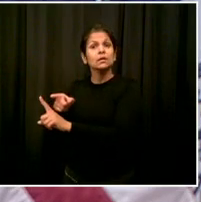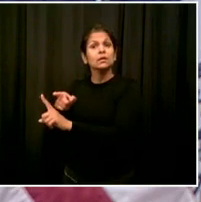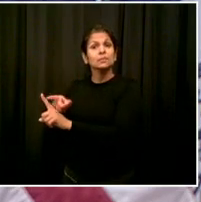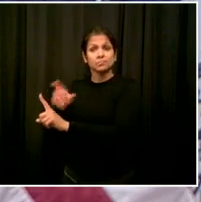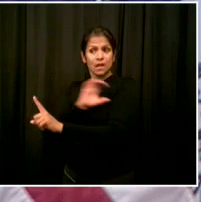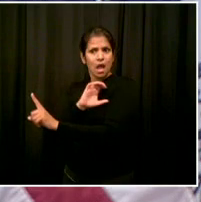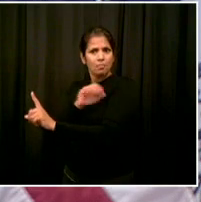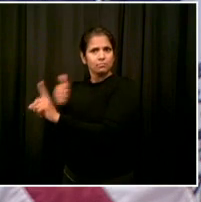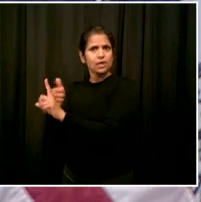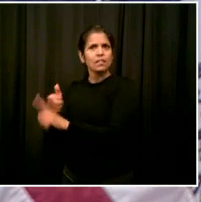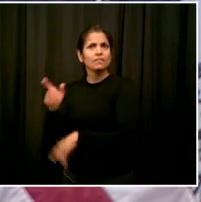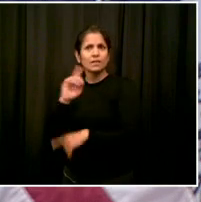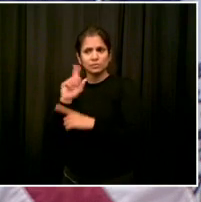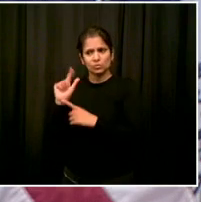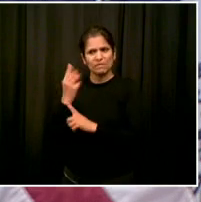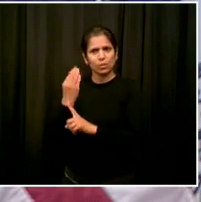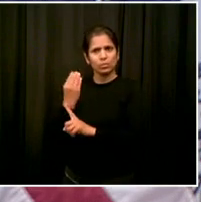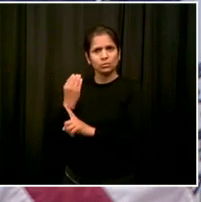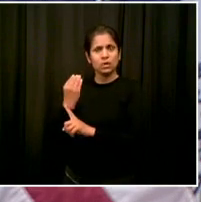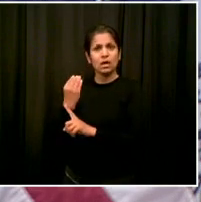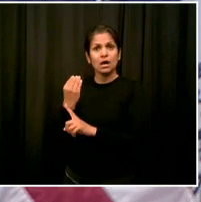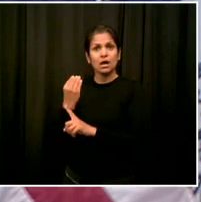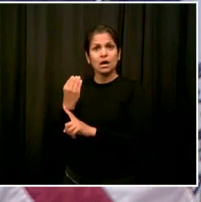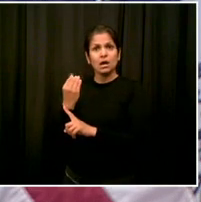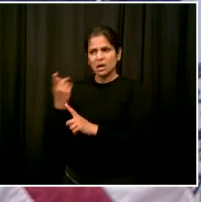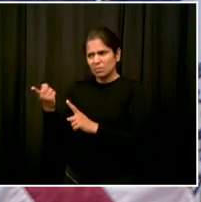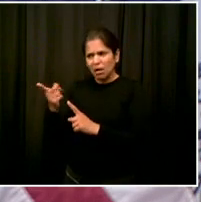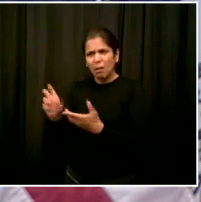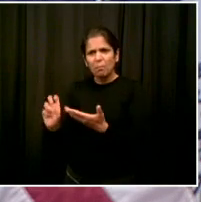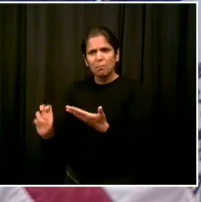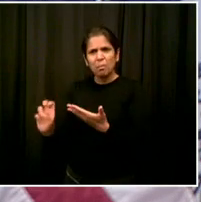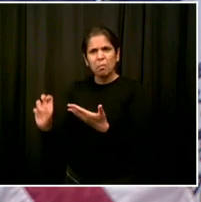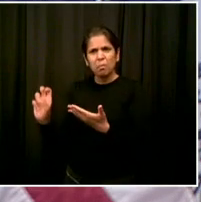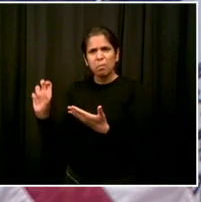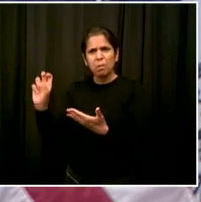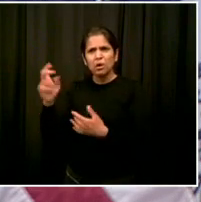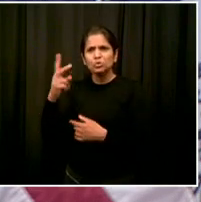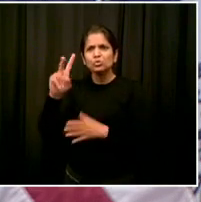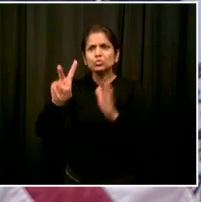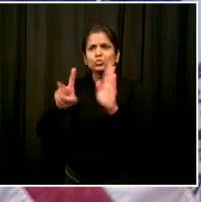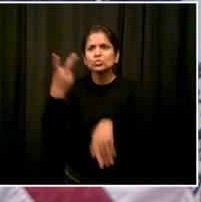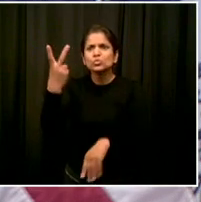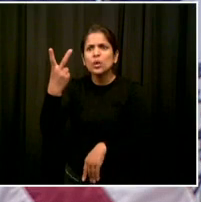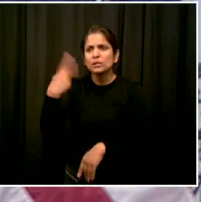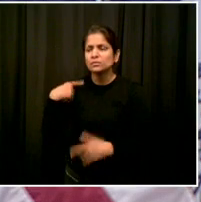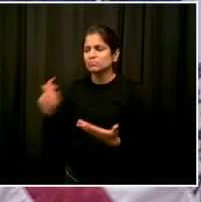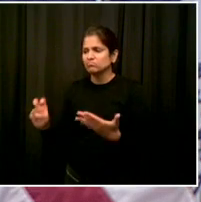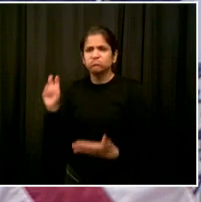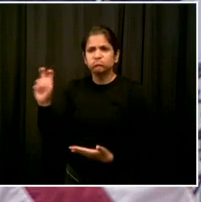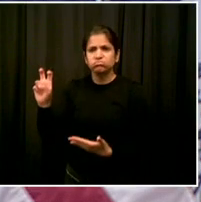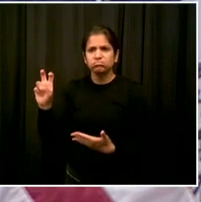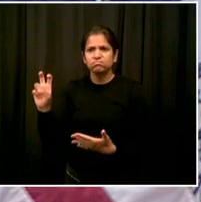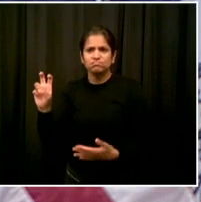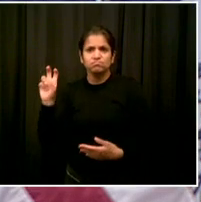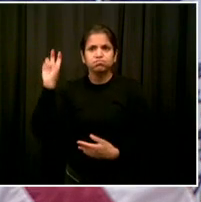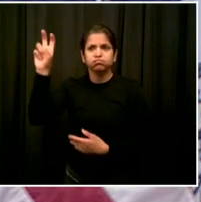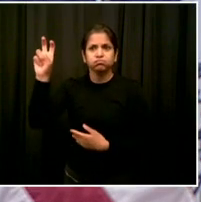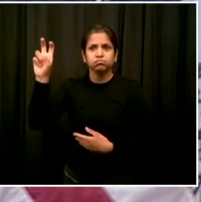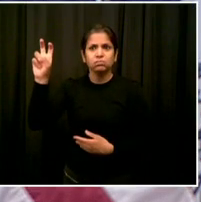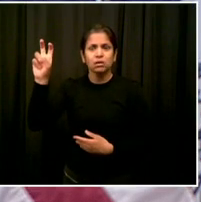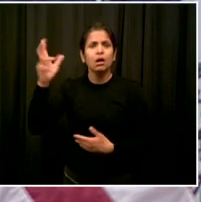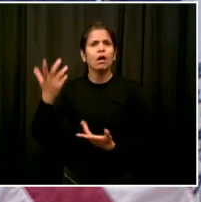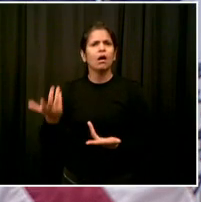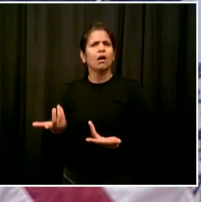Should that tell us that in fact this culture is, perhaps largely